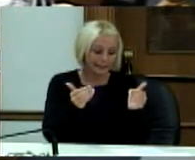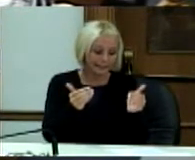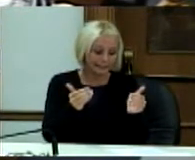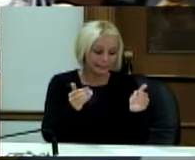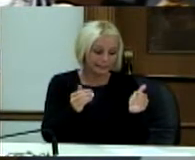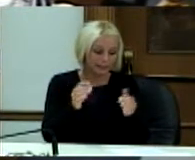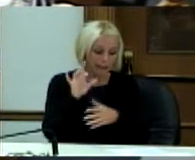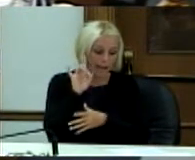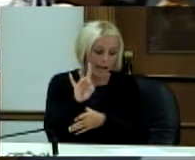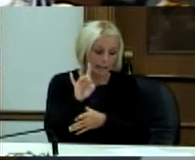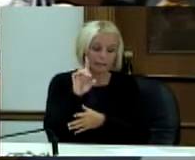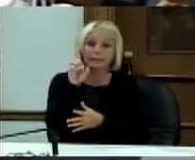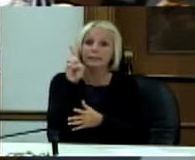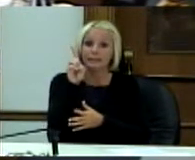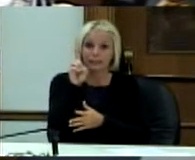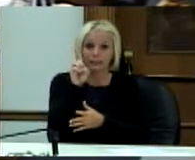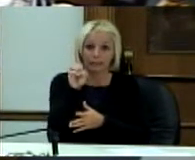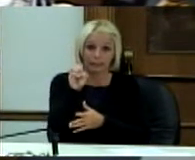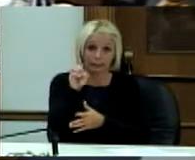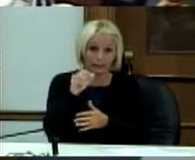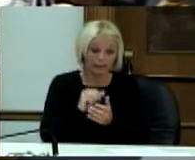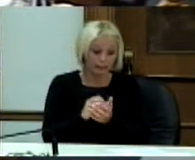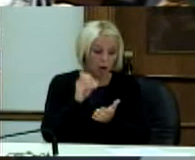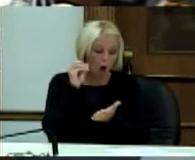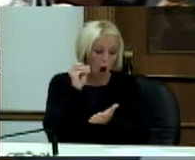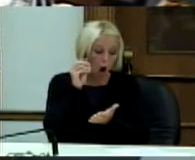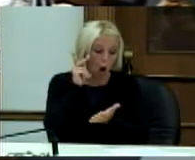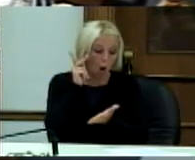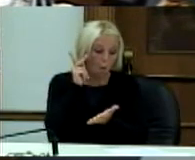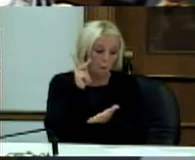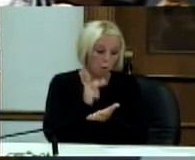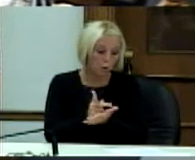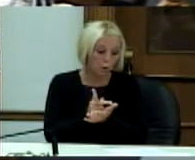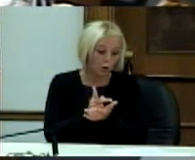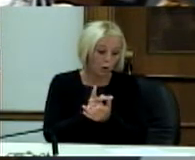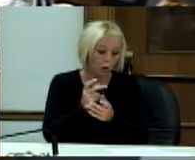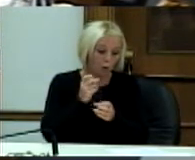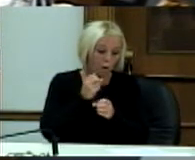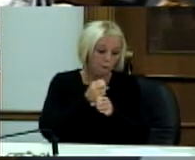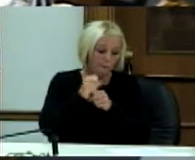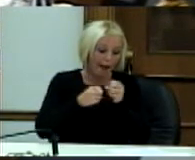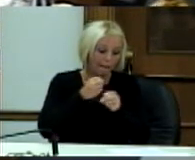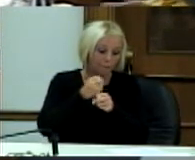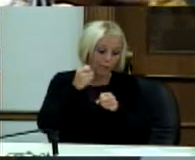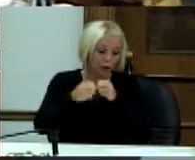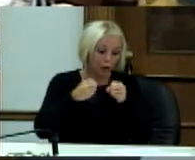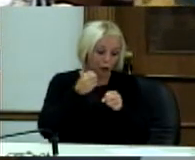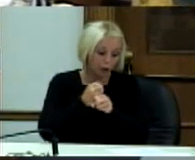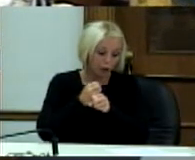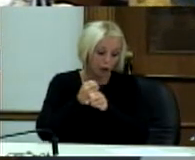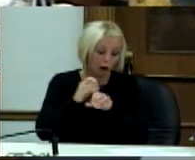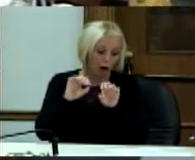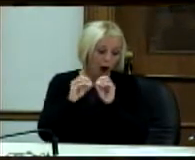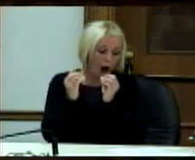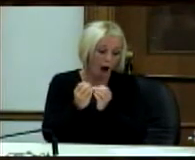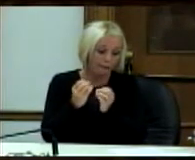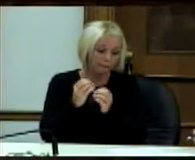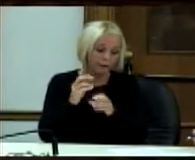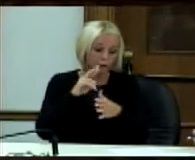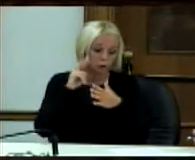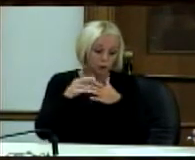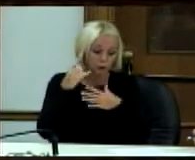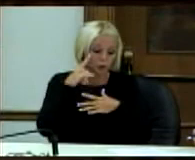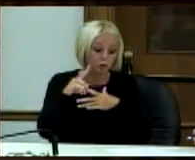Next up, item 8D, approve annual business office resolutions for the fiscal